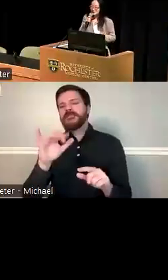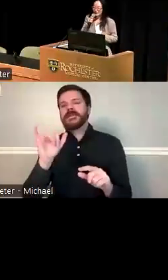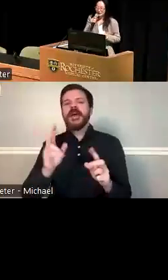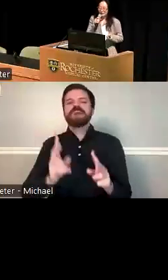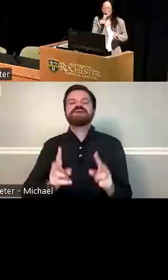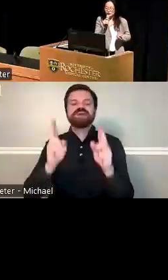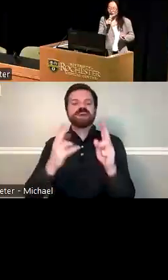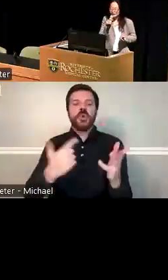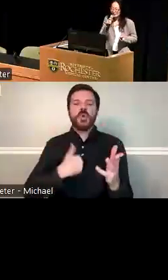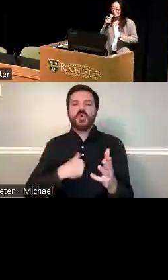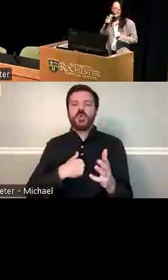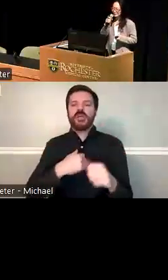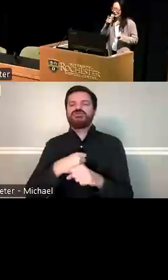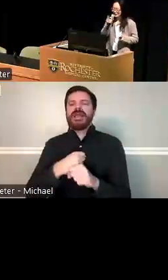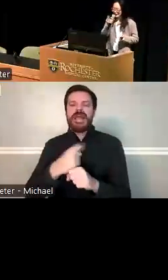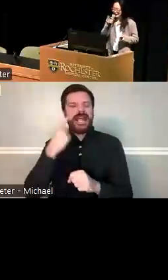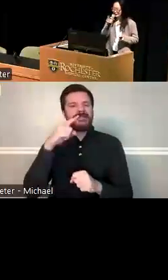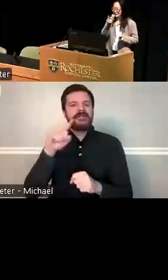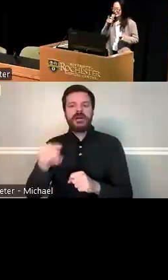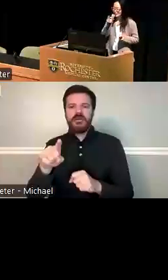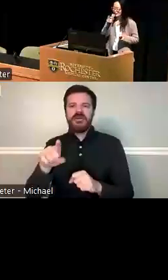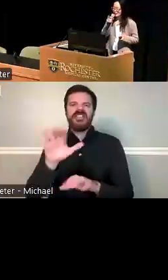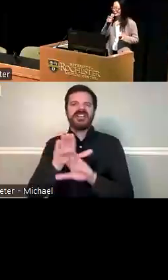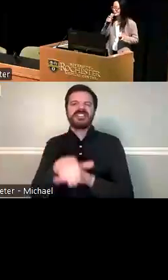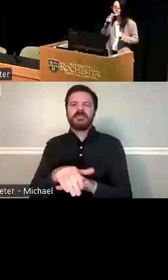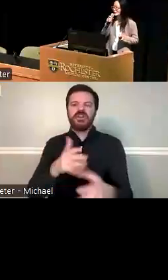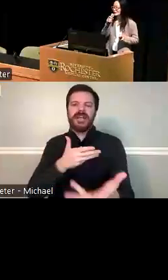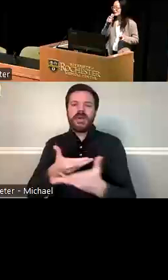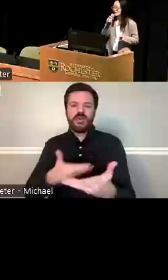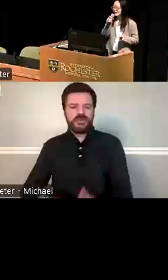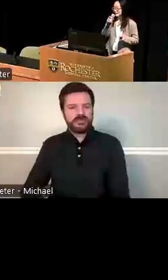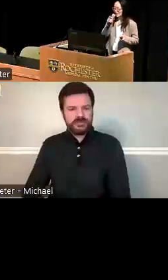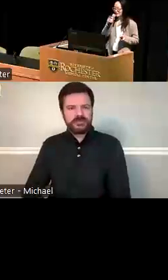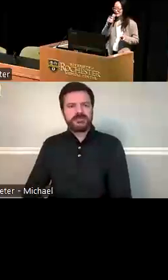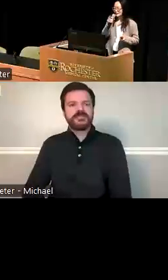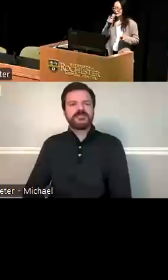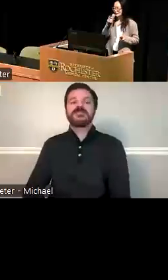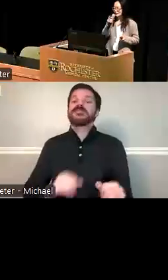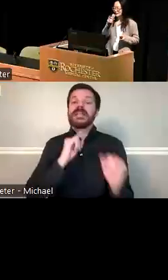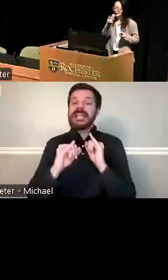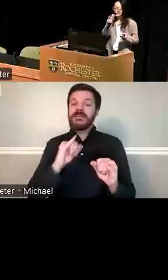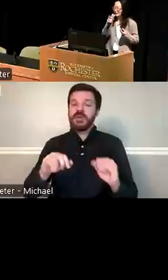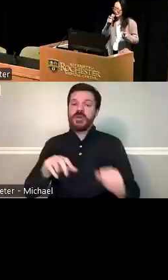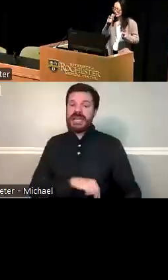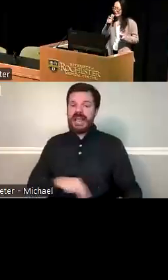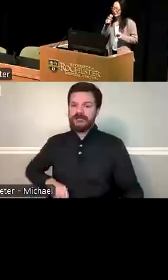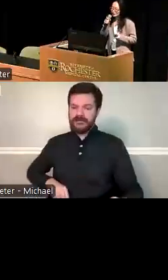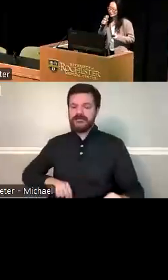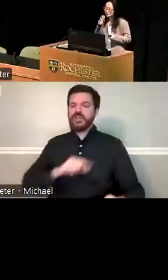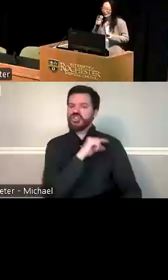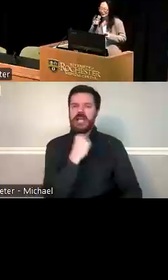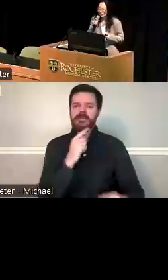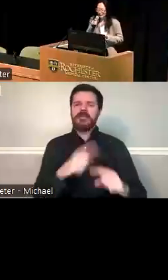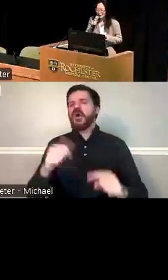we created for these simulation encounters. We interviewed with Navy chaplains and other chaplains